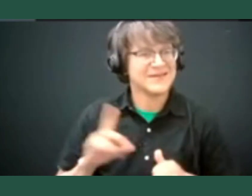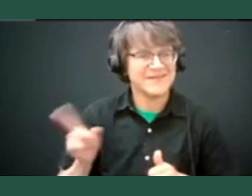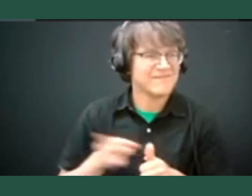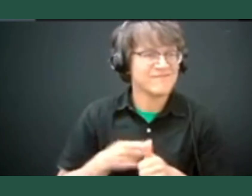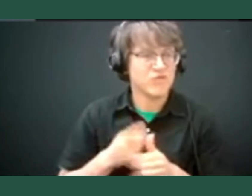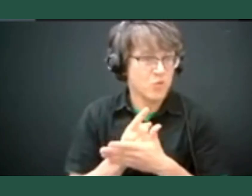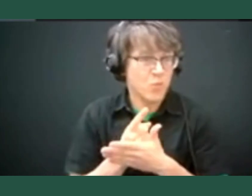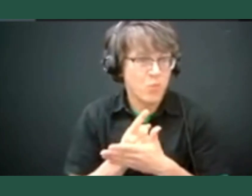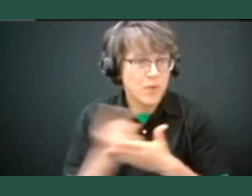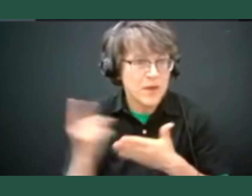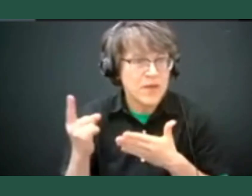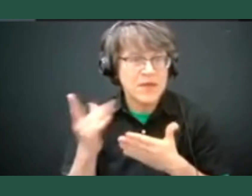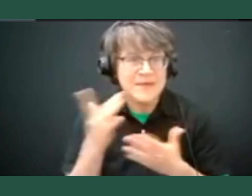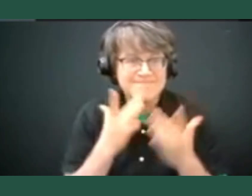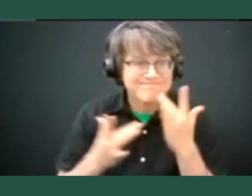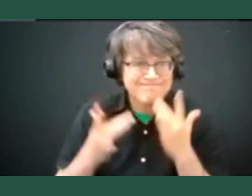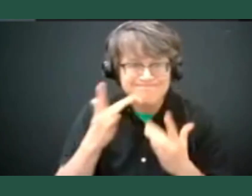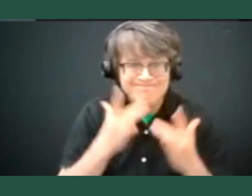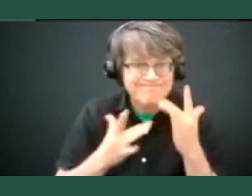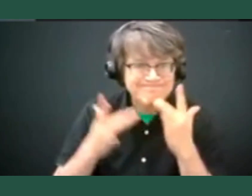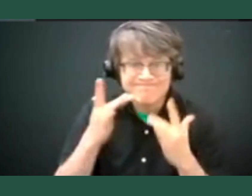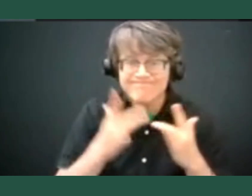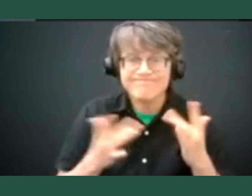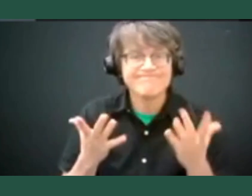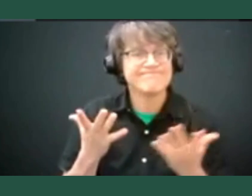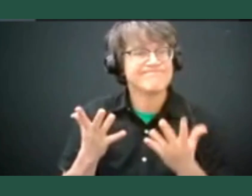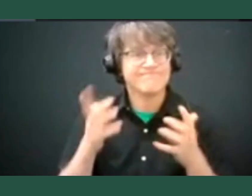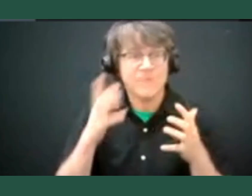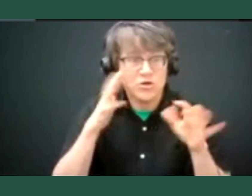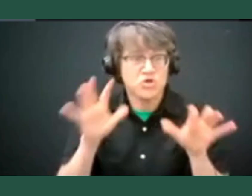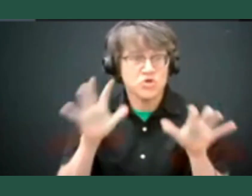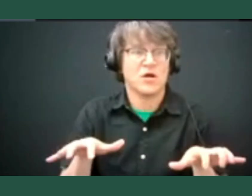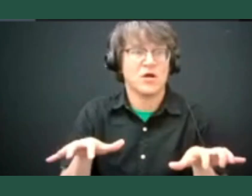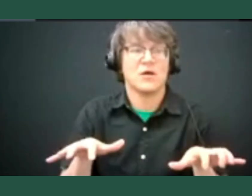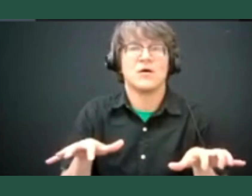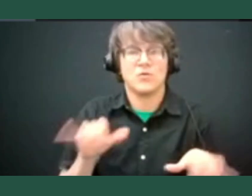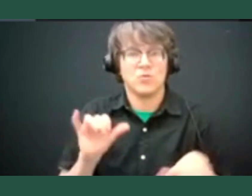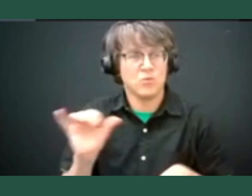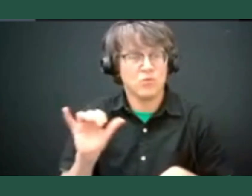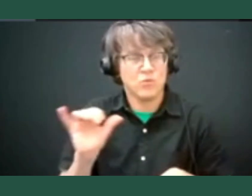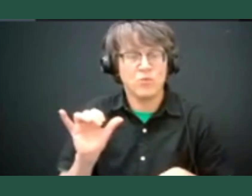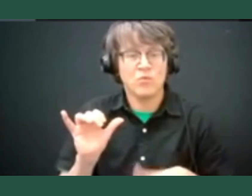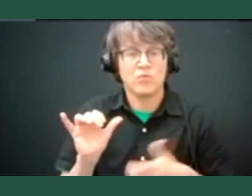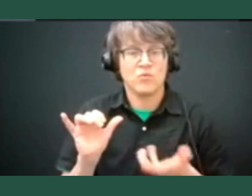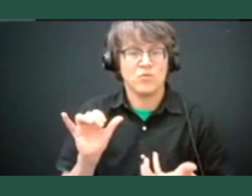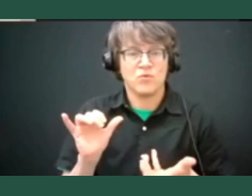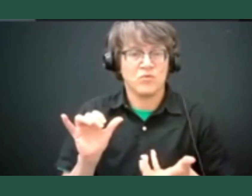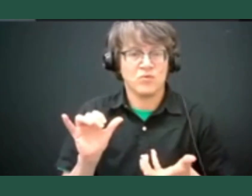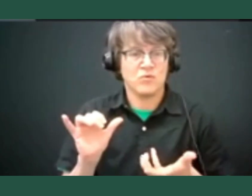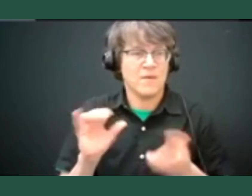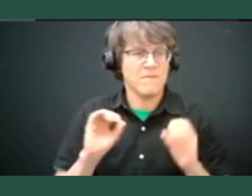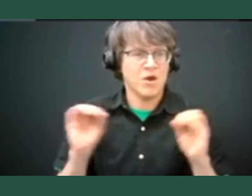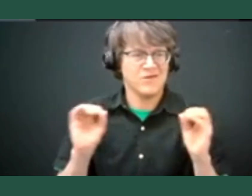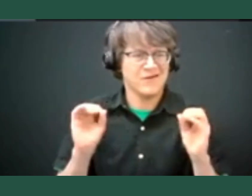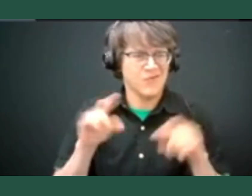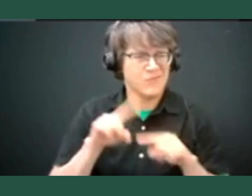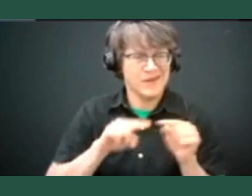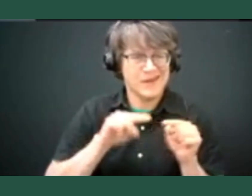first week just in absolute shock, I think, because it was like, well, no one's going to